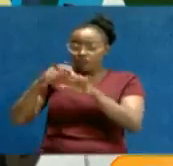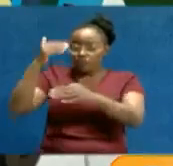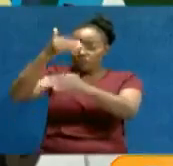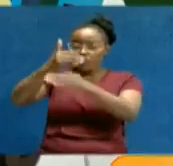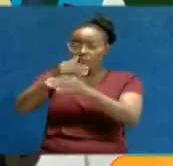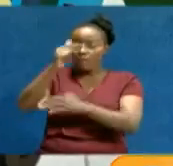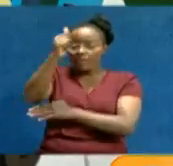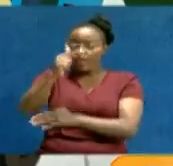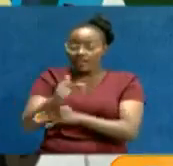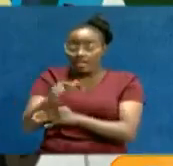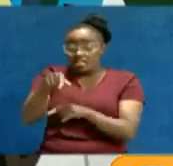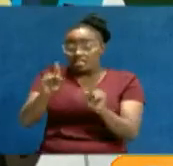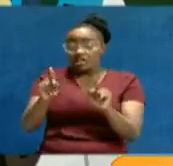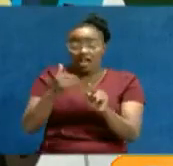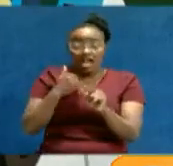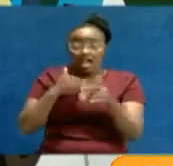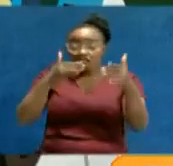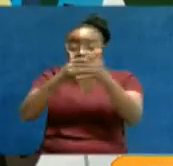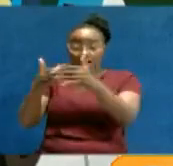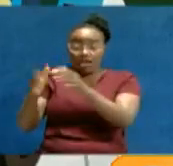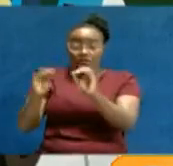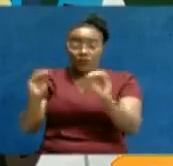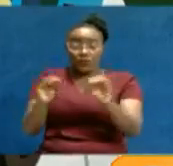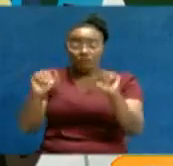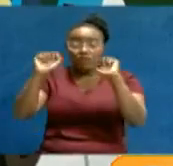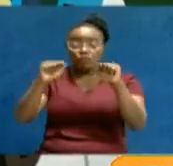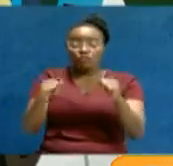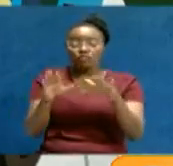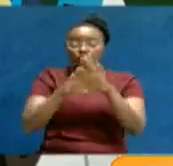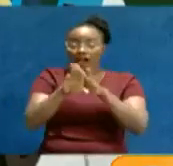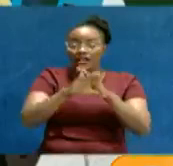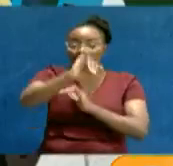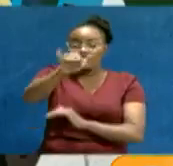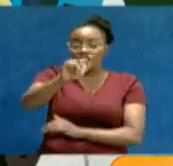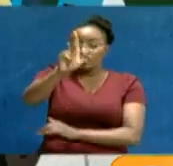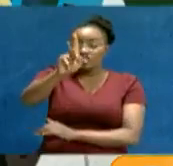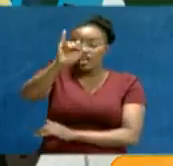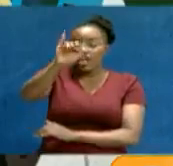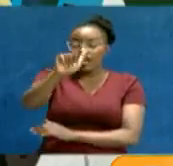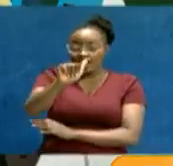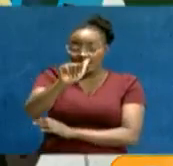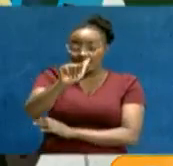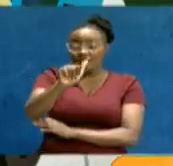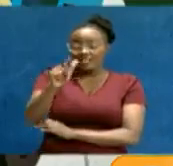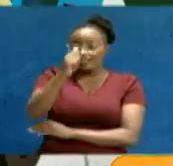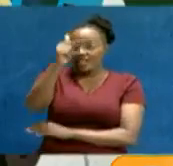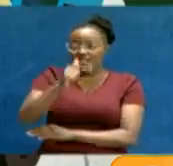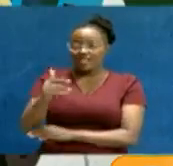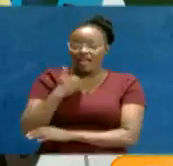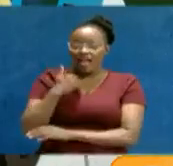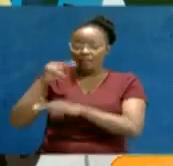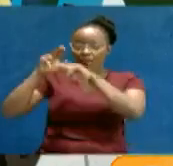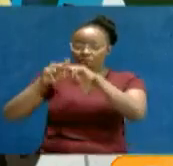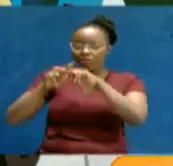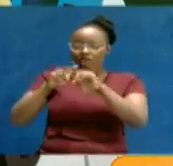Their Tanzanian counterparts, however, have no barriers and can easily access the Jomo Kenyatta International Airport. Tanzania has been